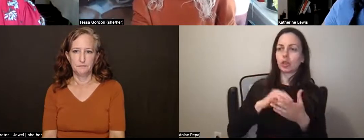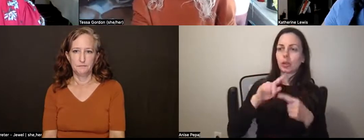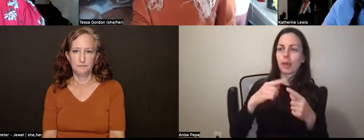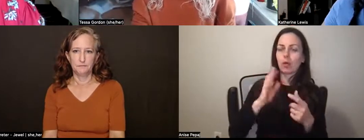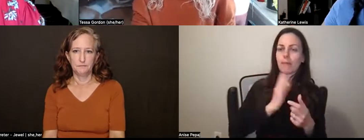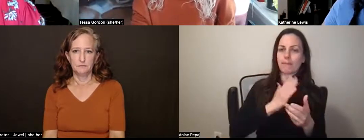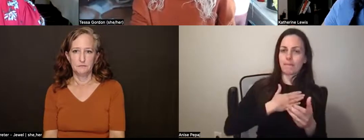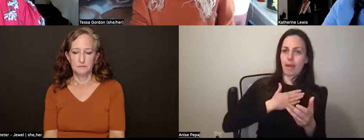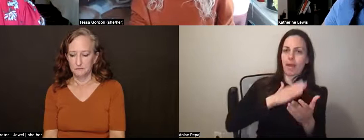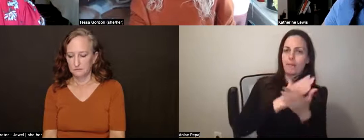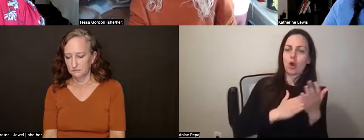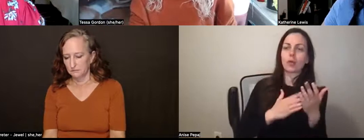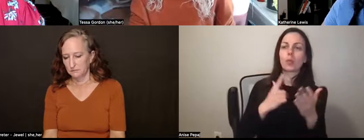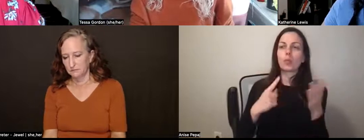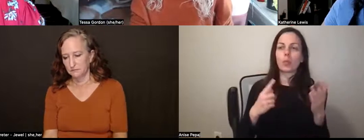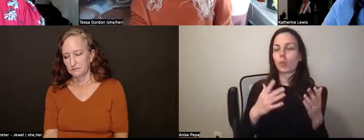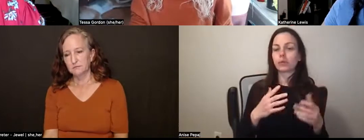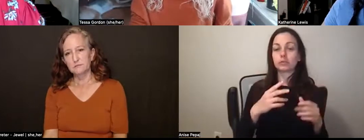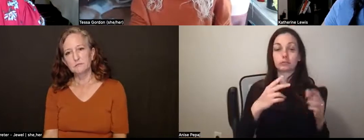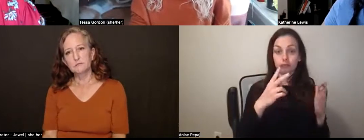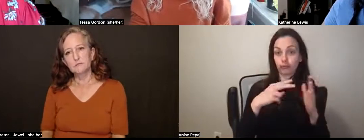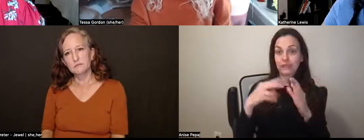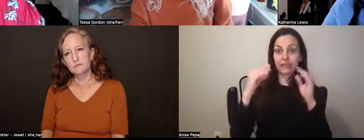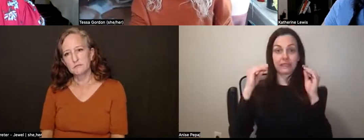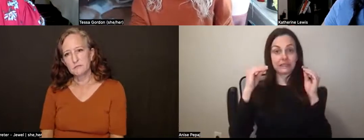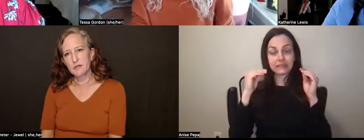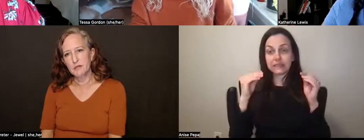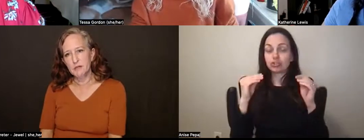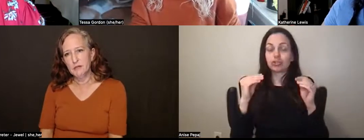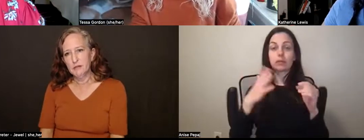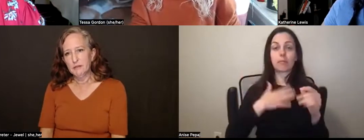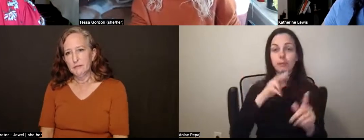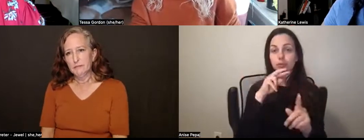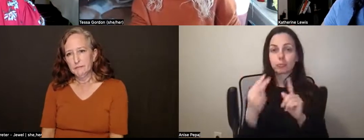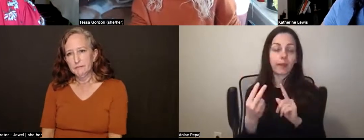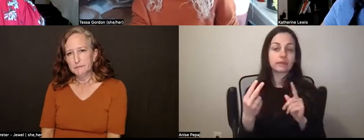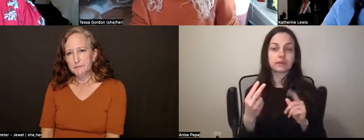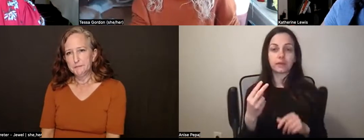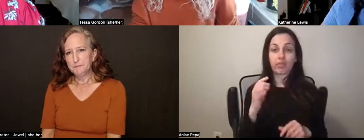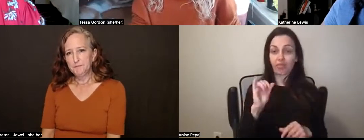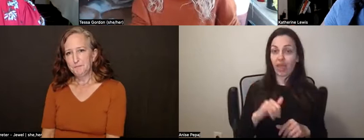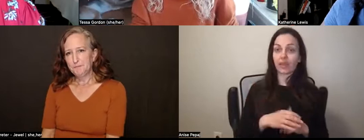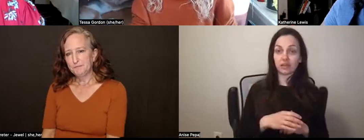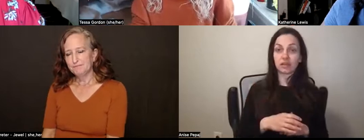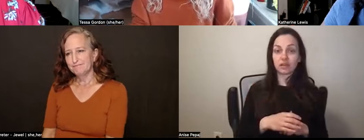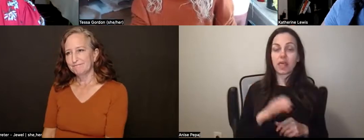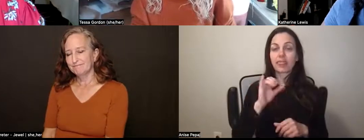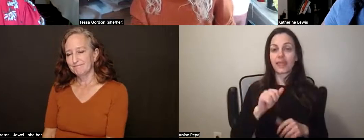speaking, the educating from my vantage point. And so that's how I work